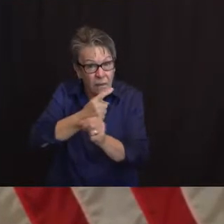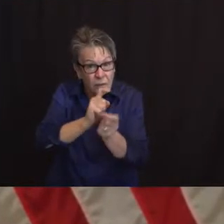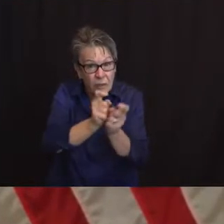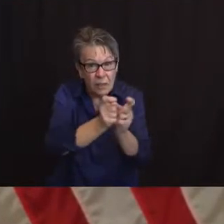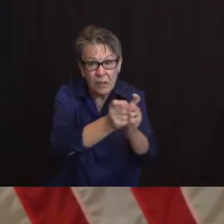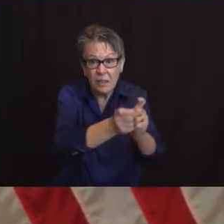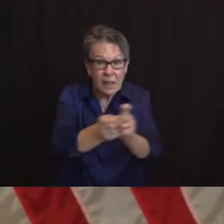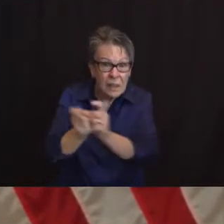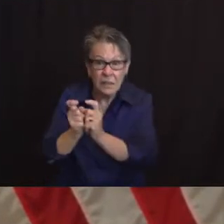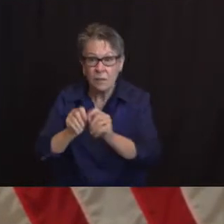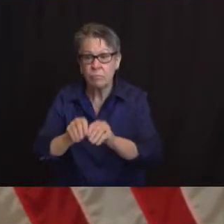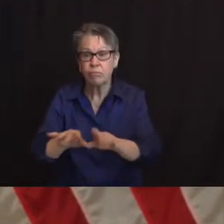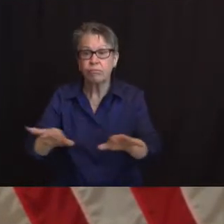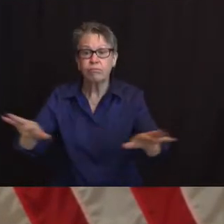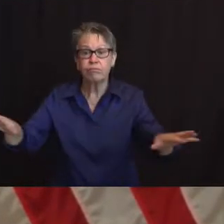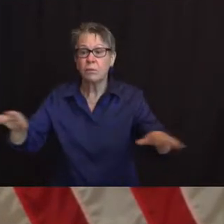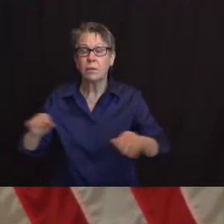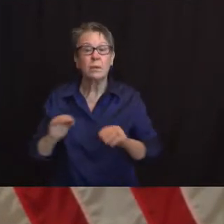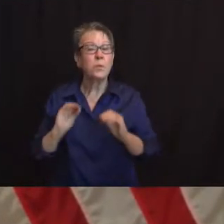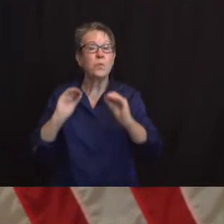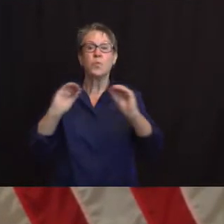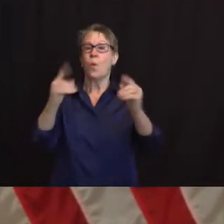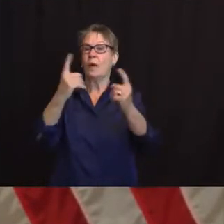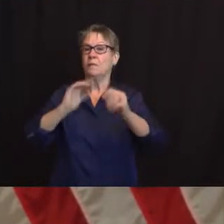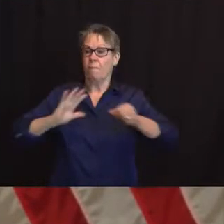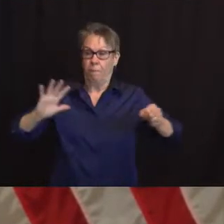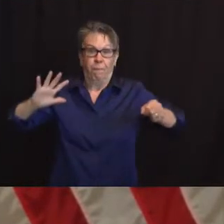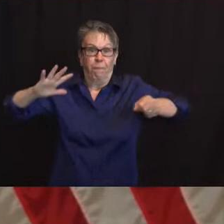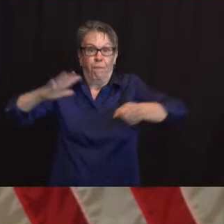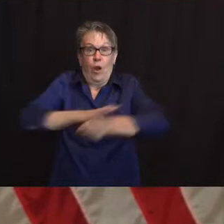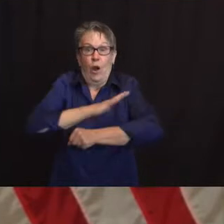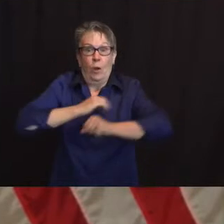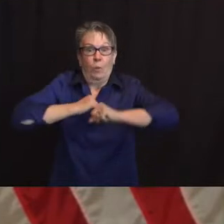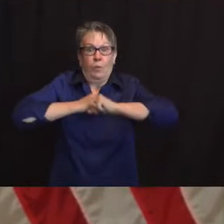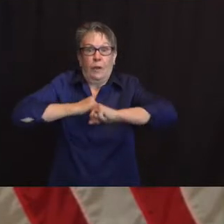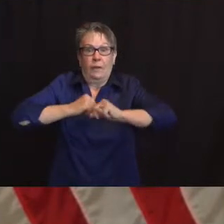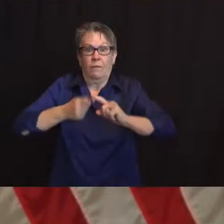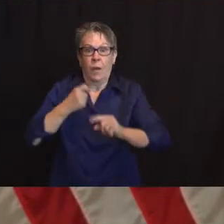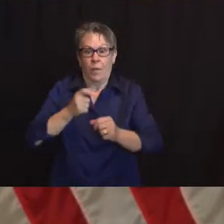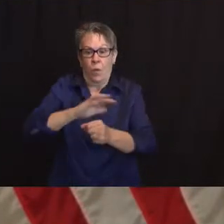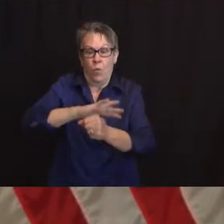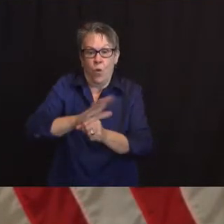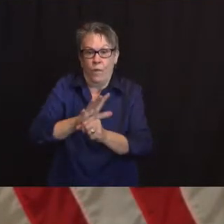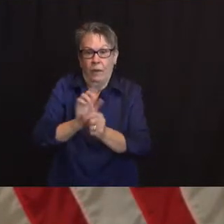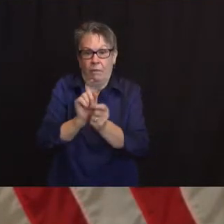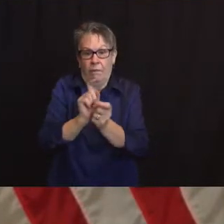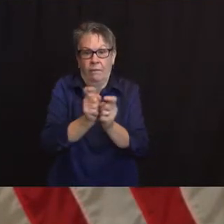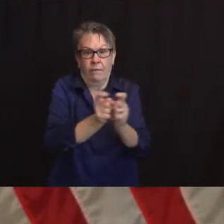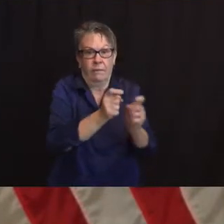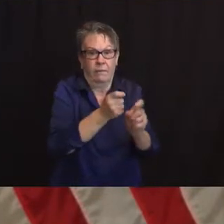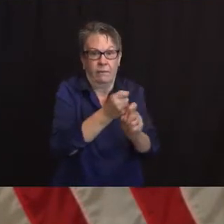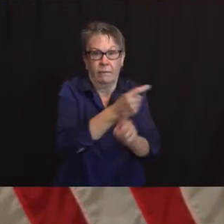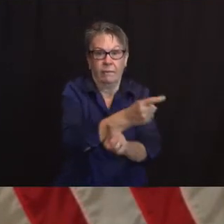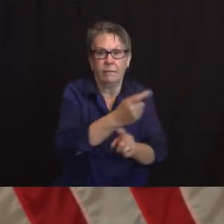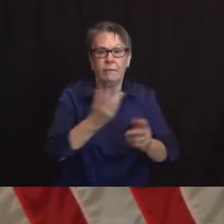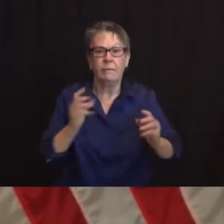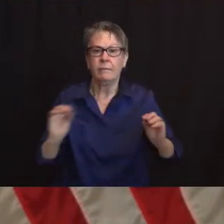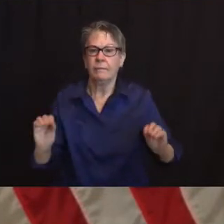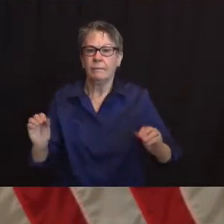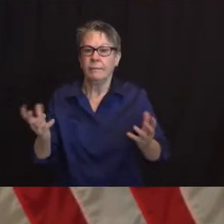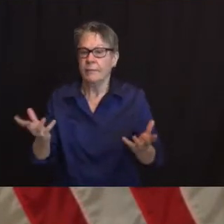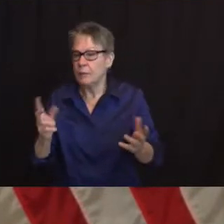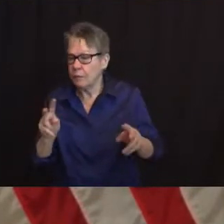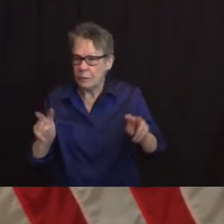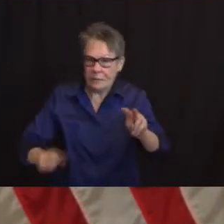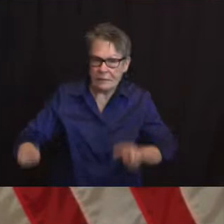protected from getting COVID-19. While the efficaciousness and the effectiveness of the